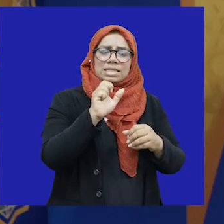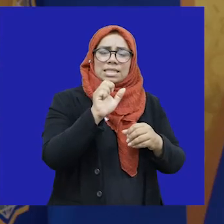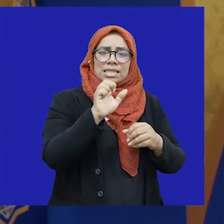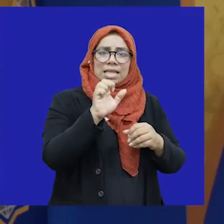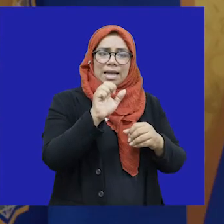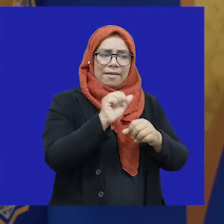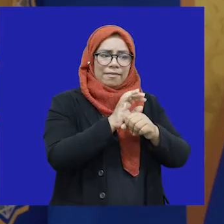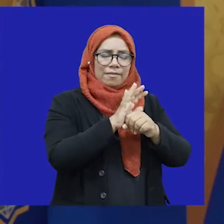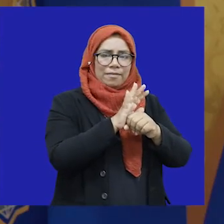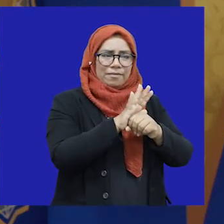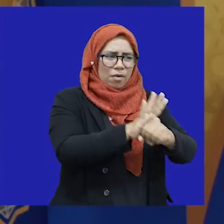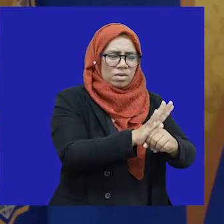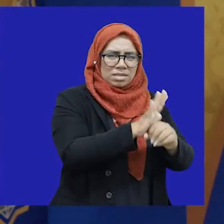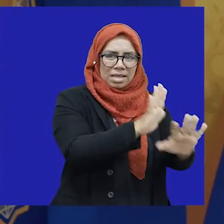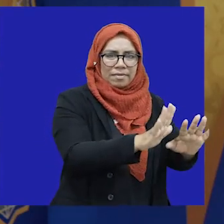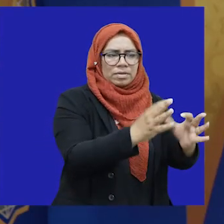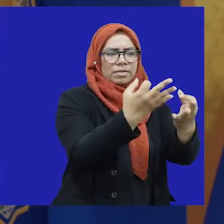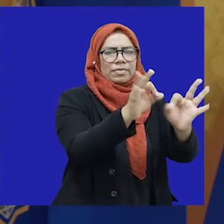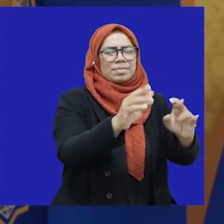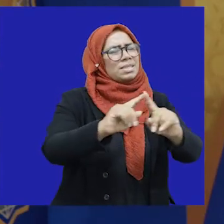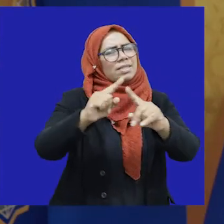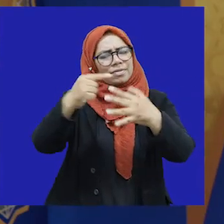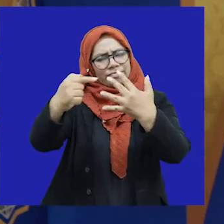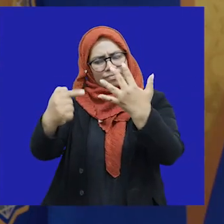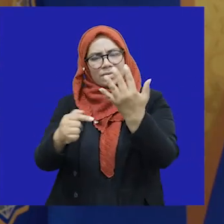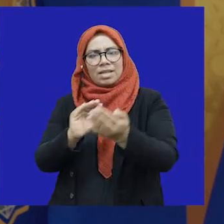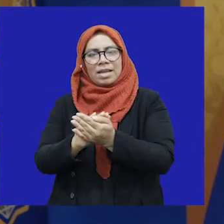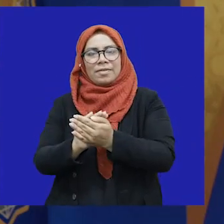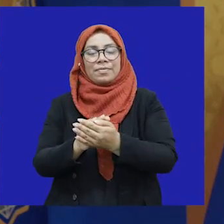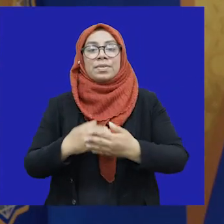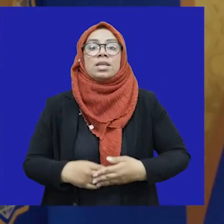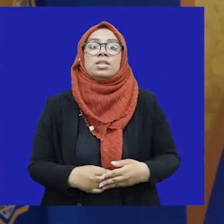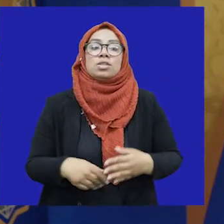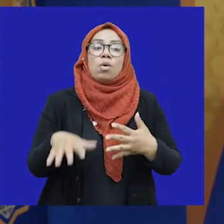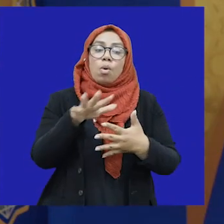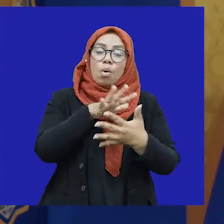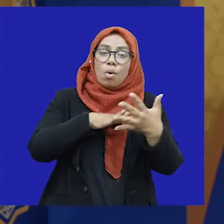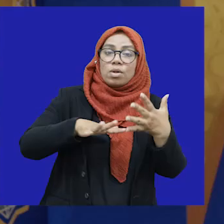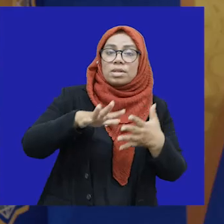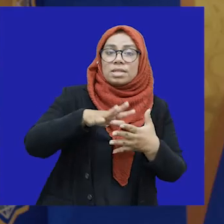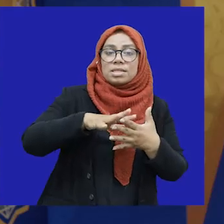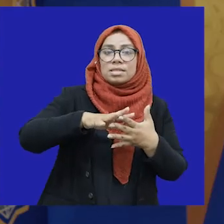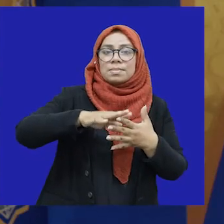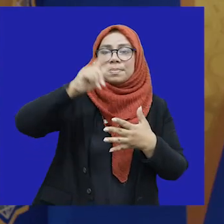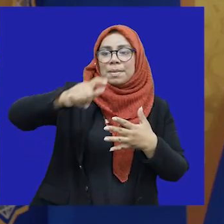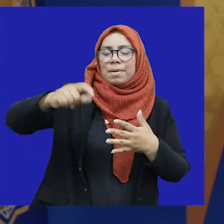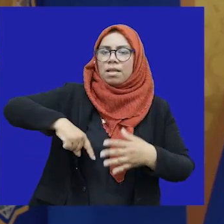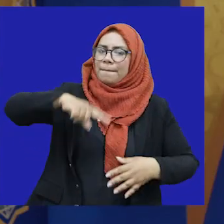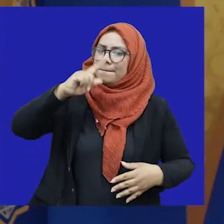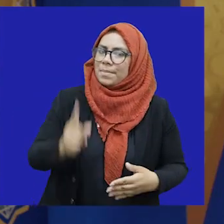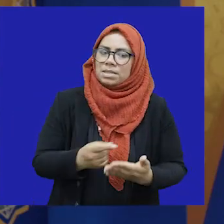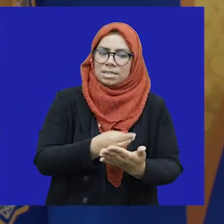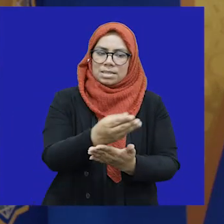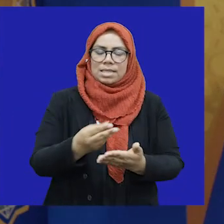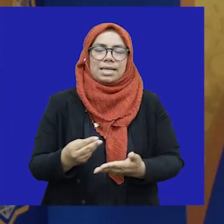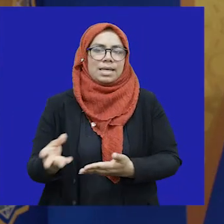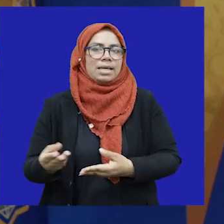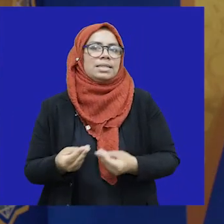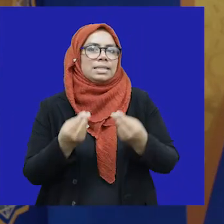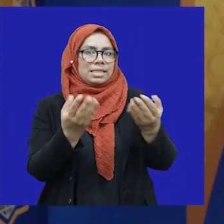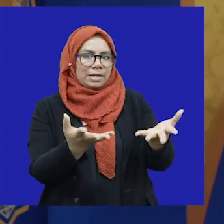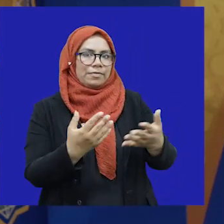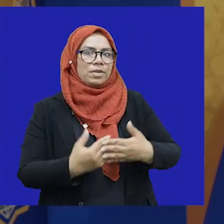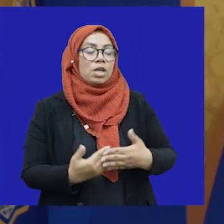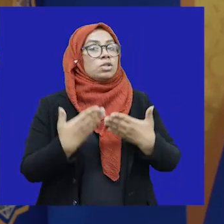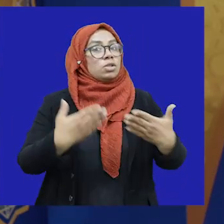two. This ensures that the poor can partake in the joy and the blessings of Eid. Furthermore, it is